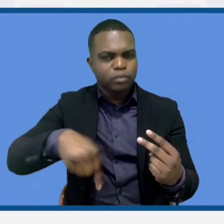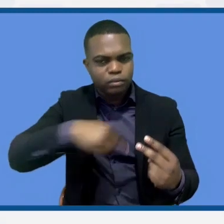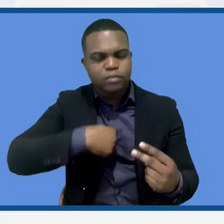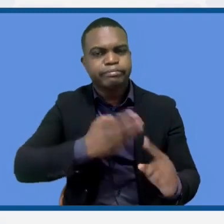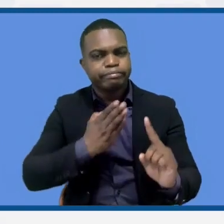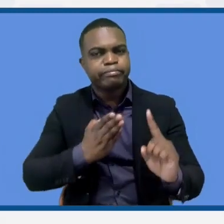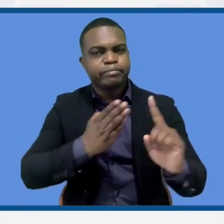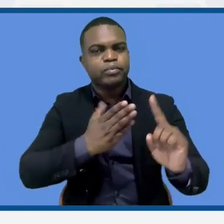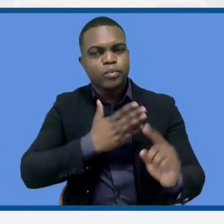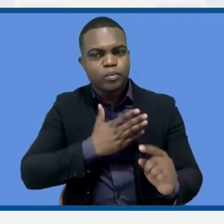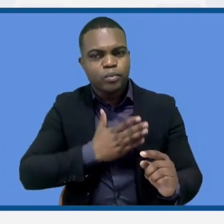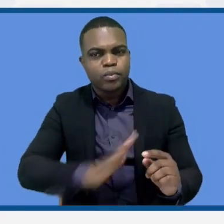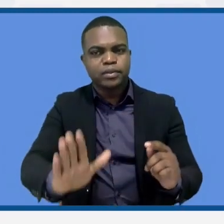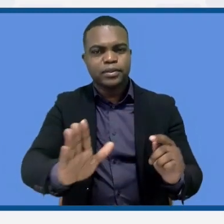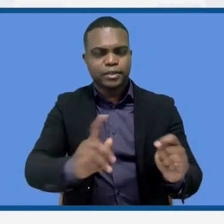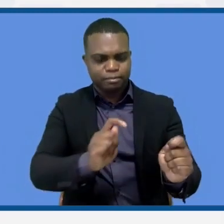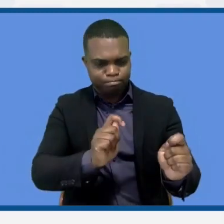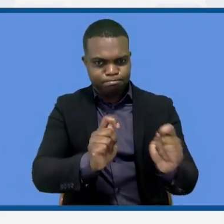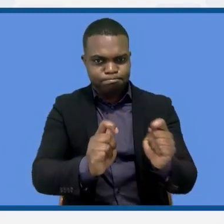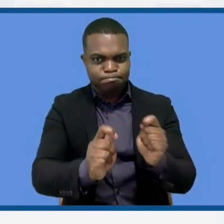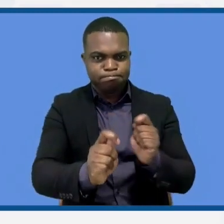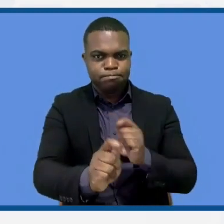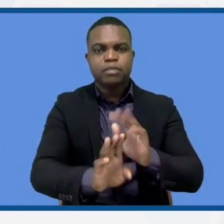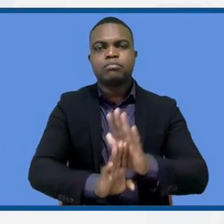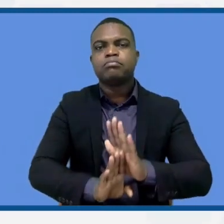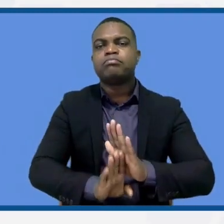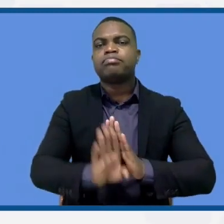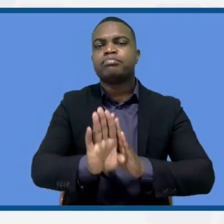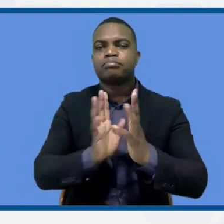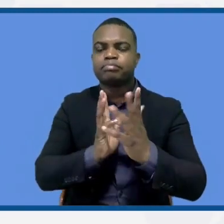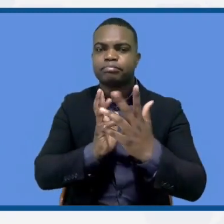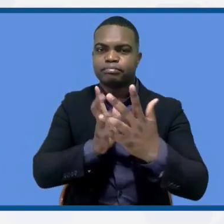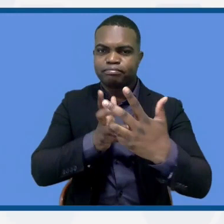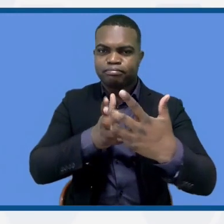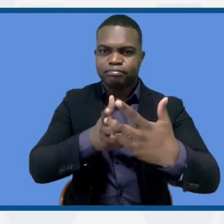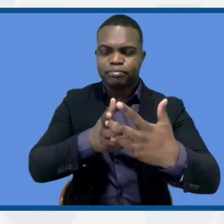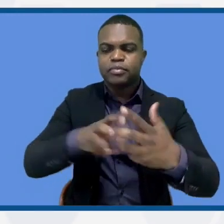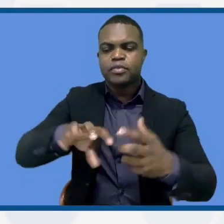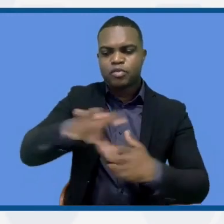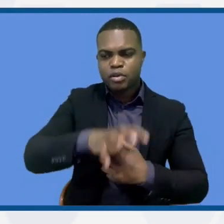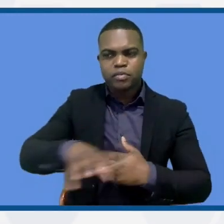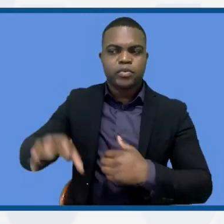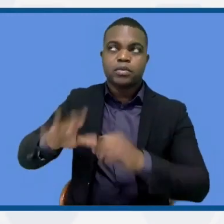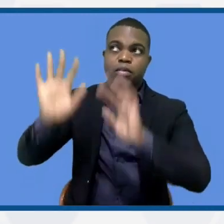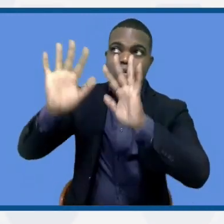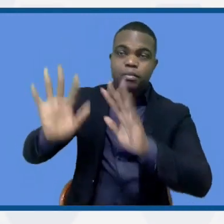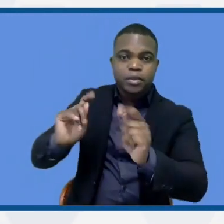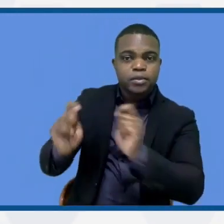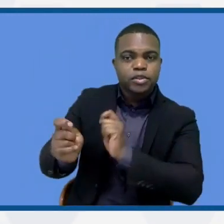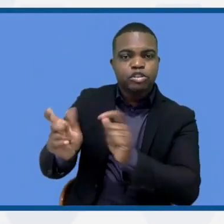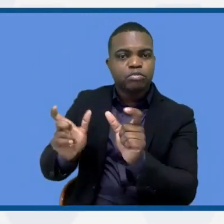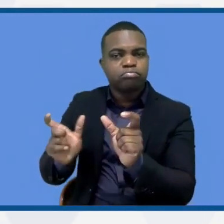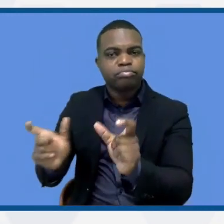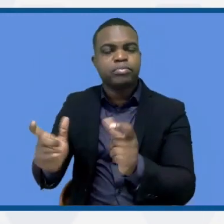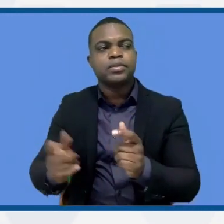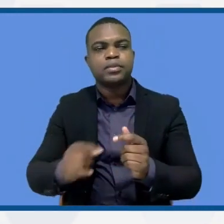principles that can be applied globally, especially with the 3 countries that are in the